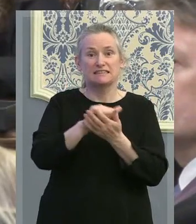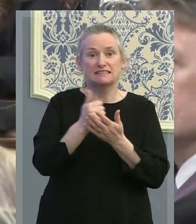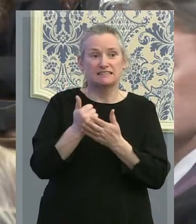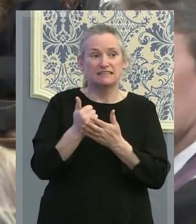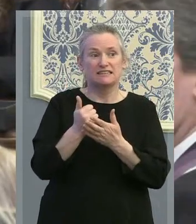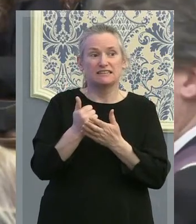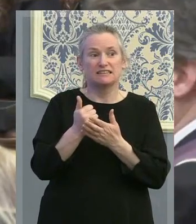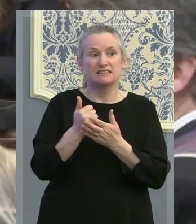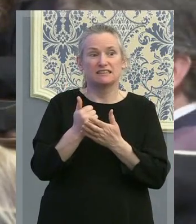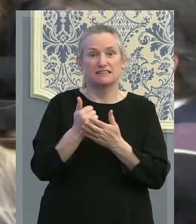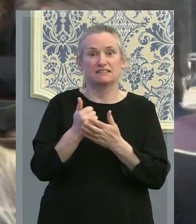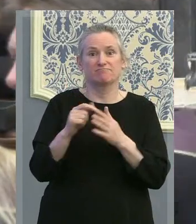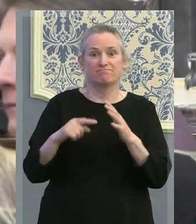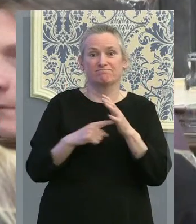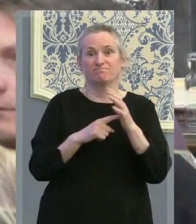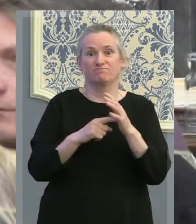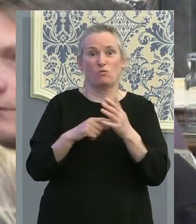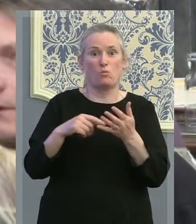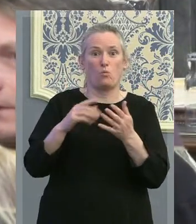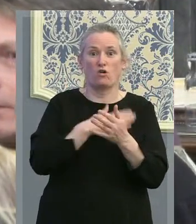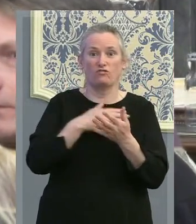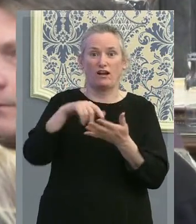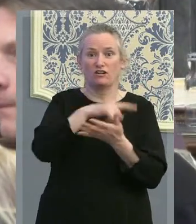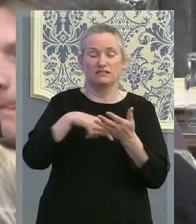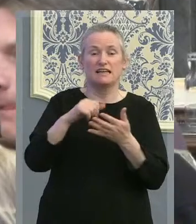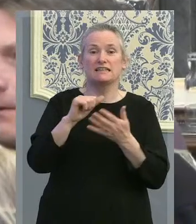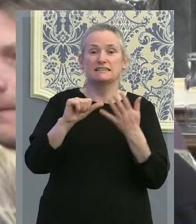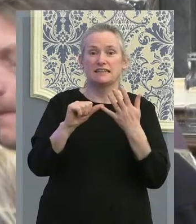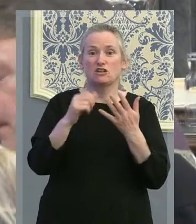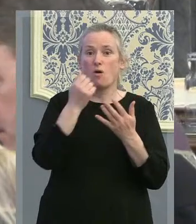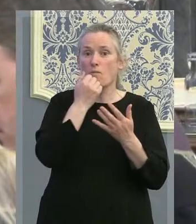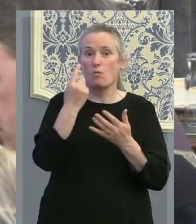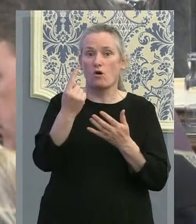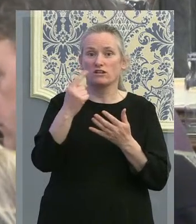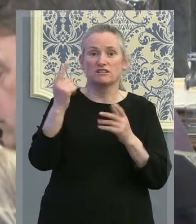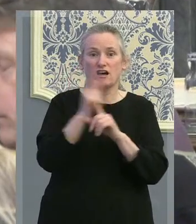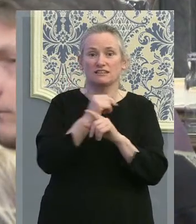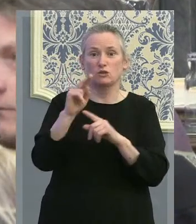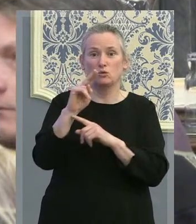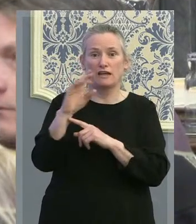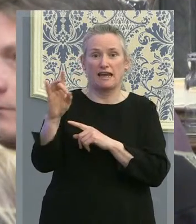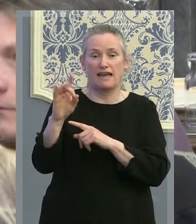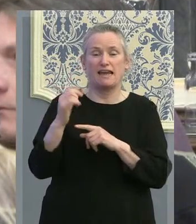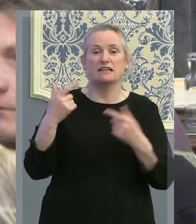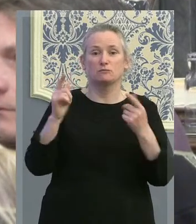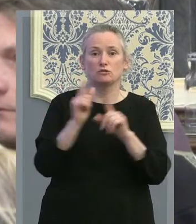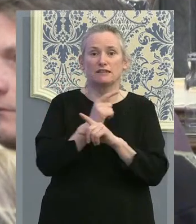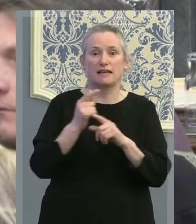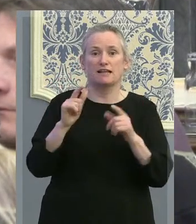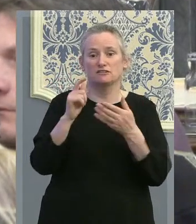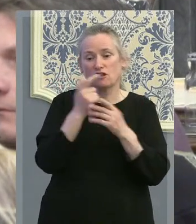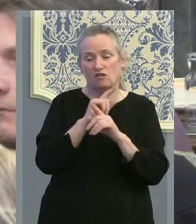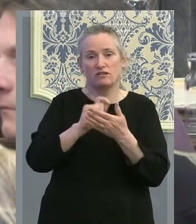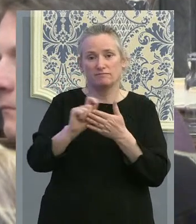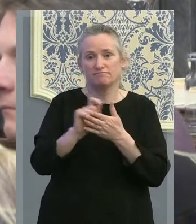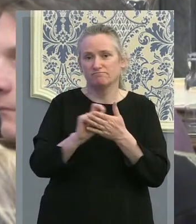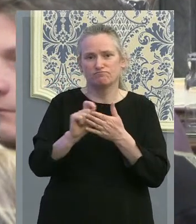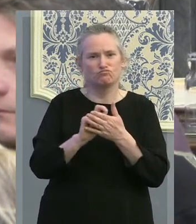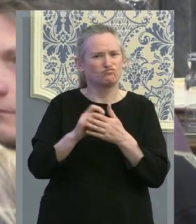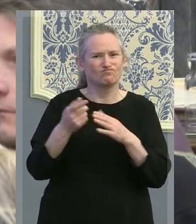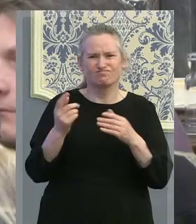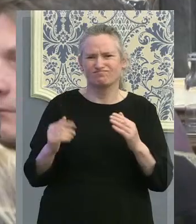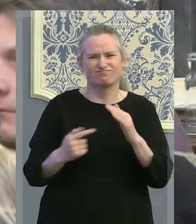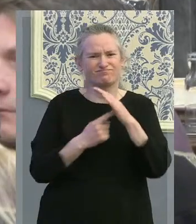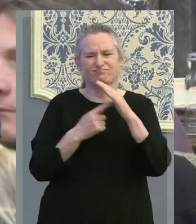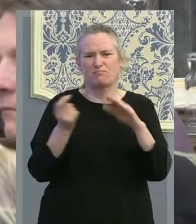top 40 records, including 6 #1 songs in the UK. His music and his songwriting is up there with the best